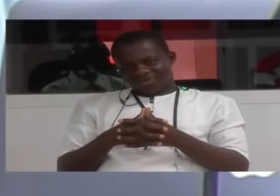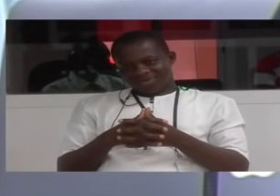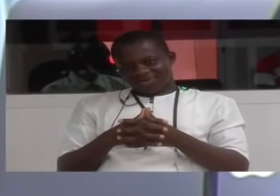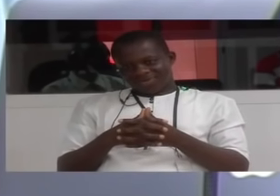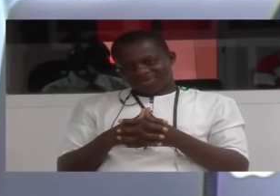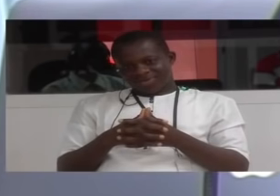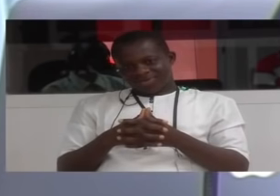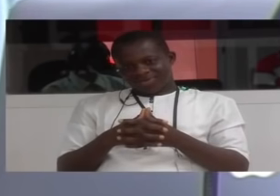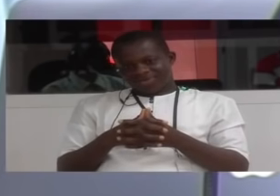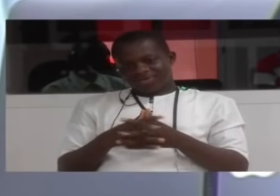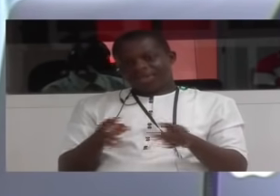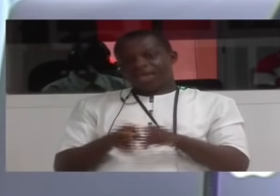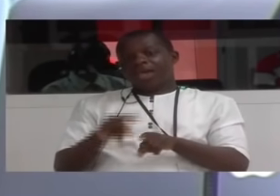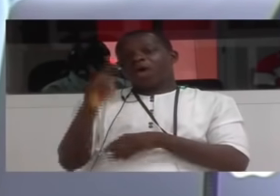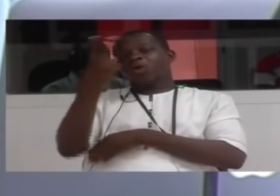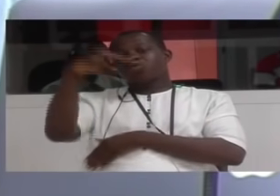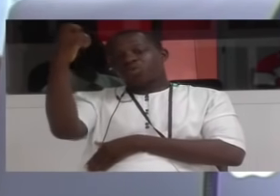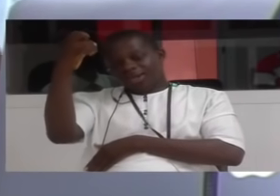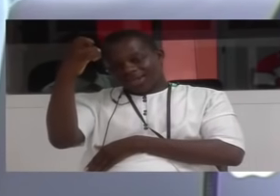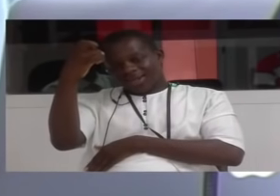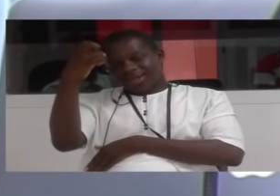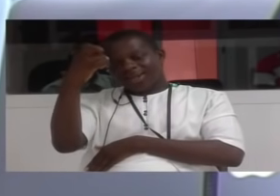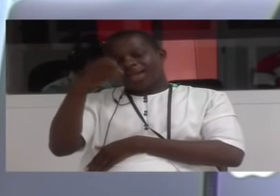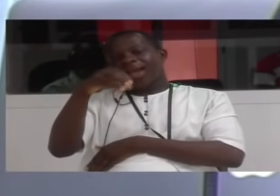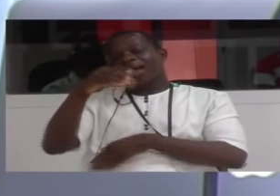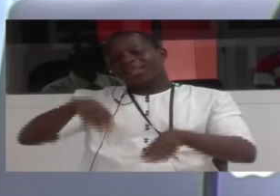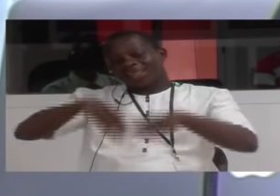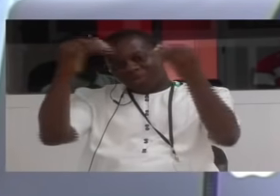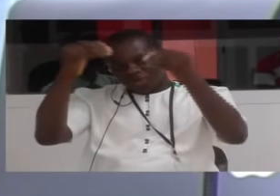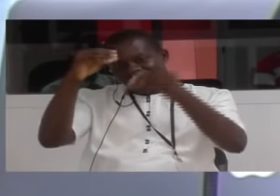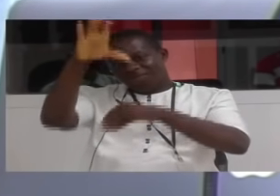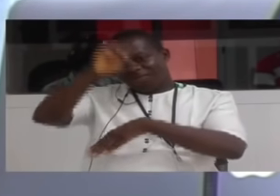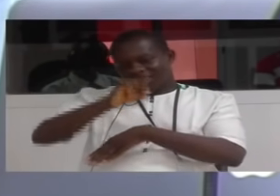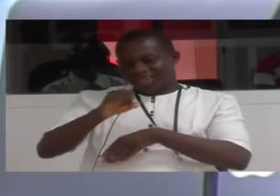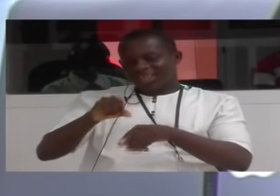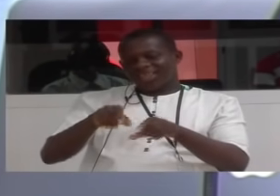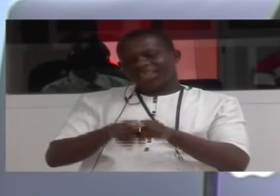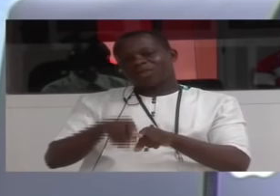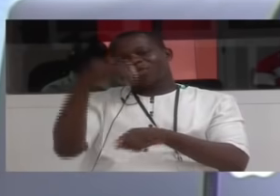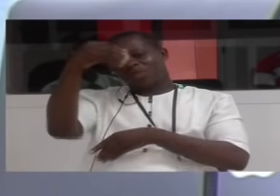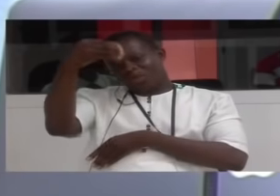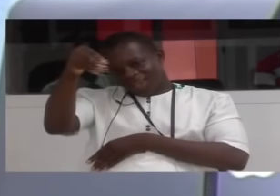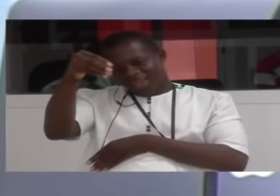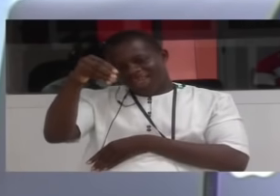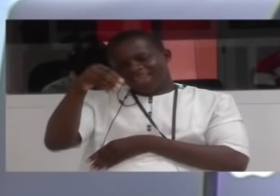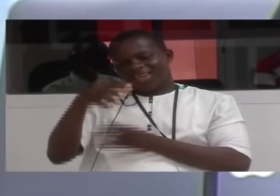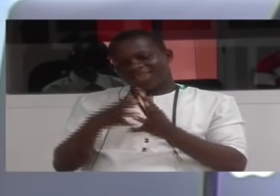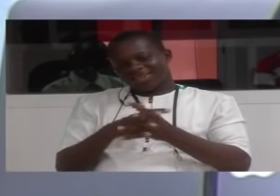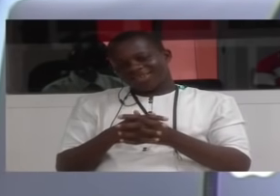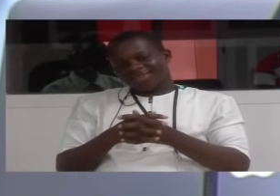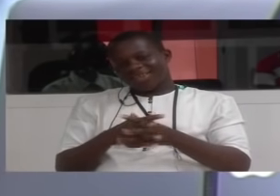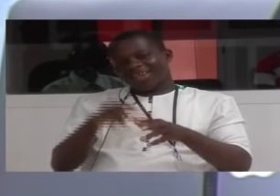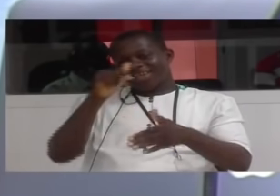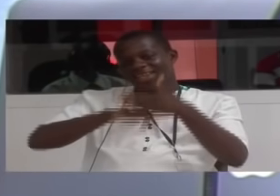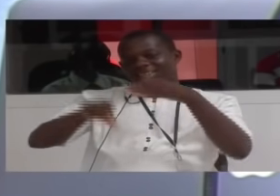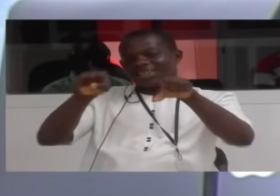Nyari temer ak jurom fuki june. Wow. Wow. She highly say America. Wow. Dollars. $250,000.